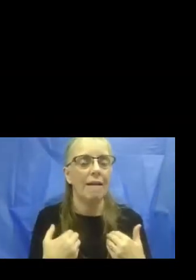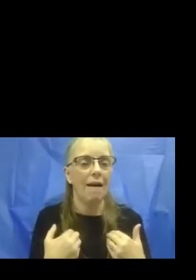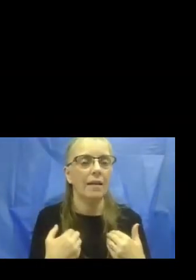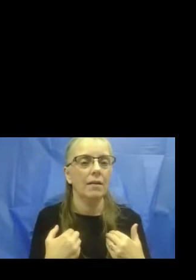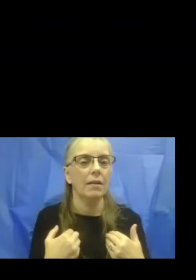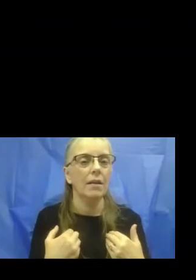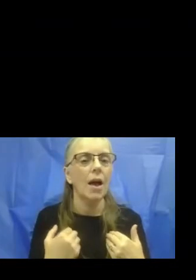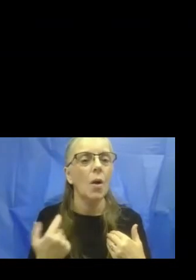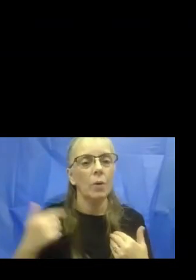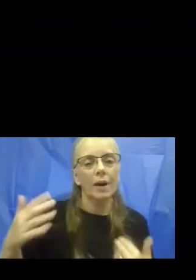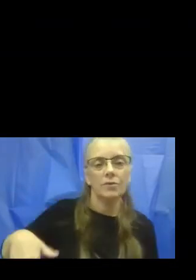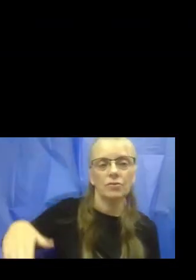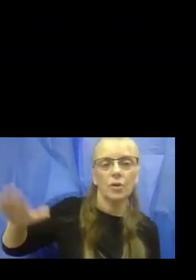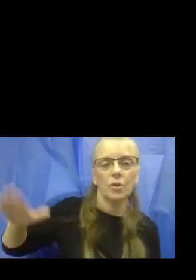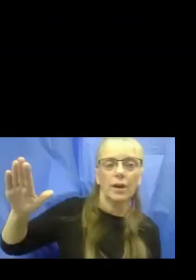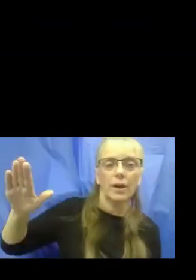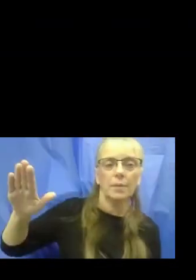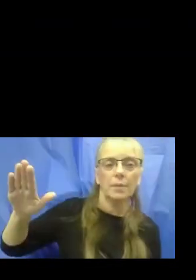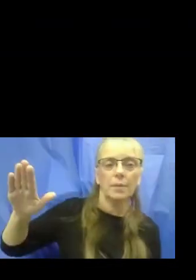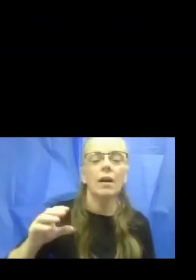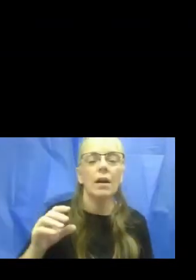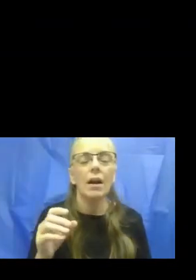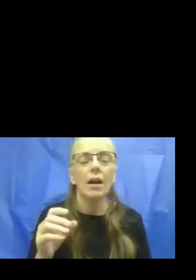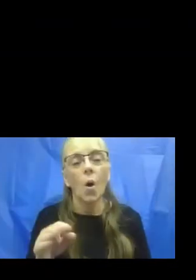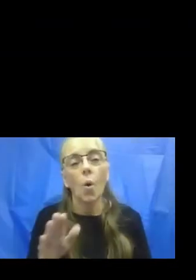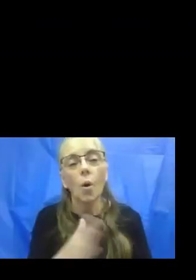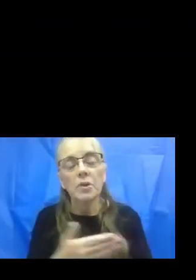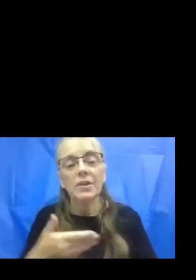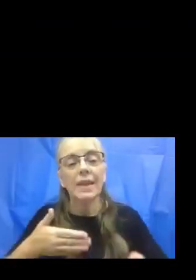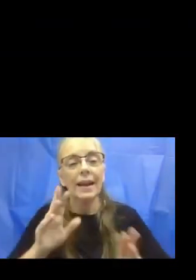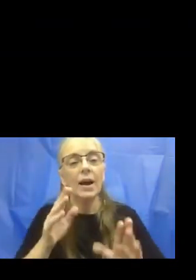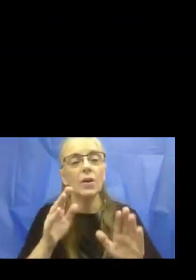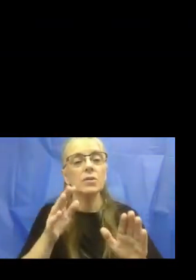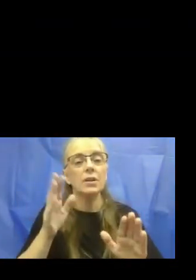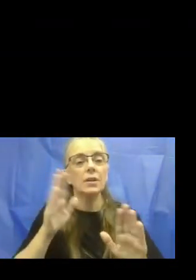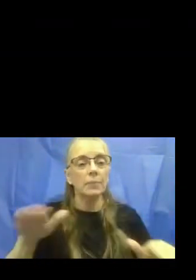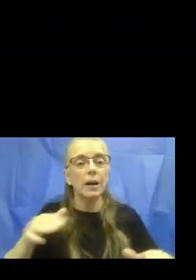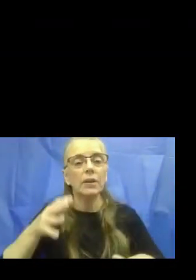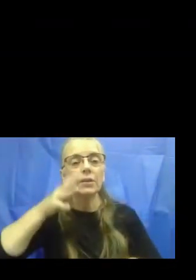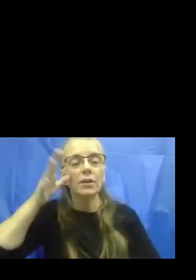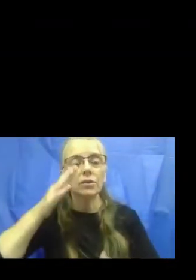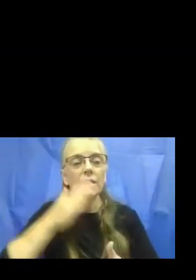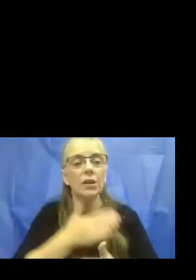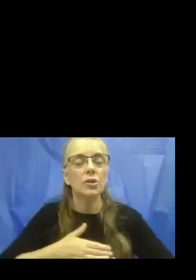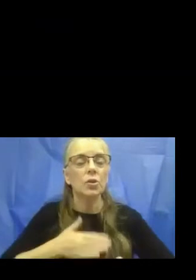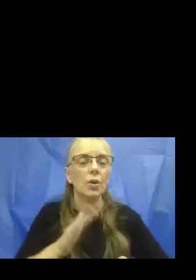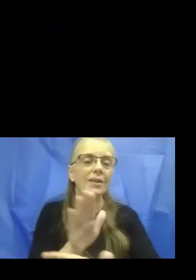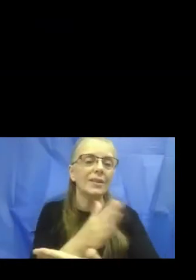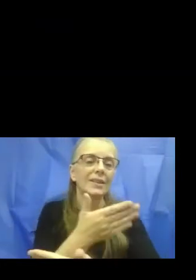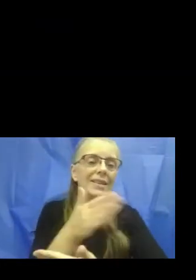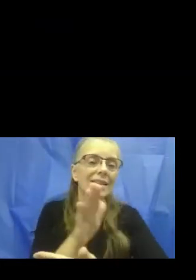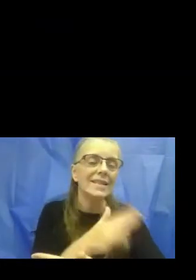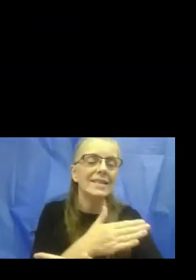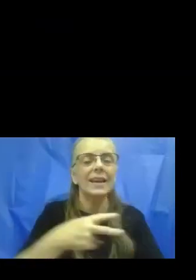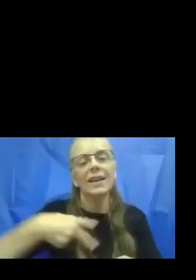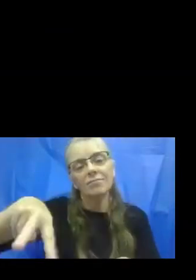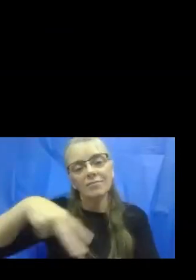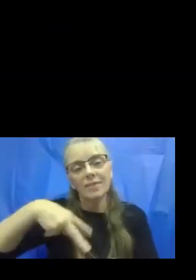that allows parents and children to enjoy singing together, dancing together, and connecting with each